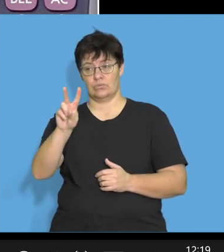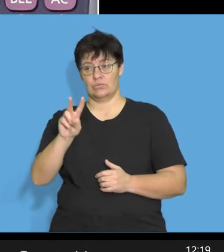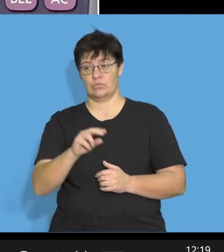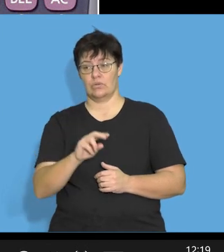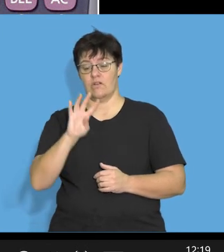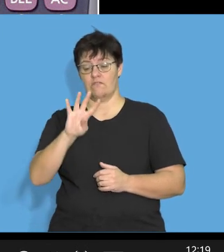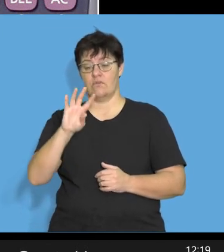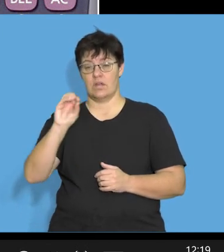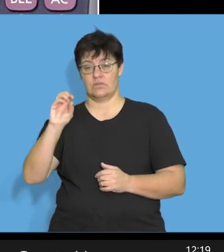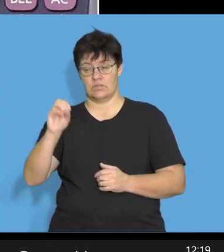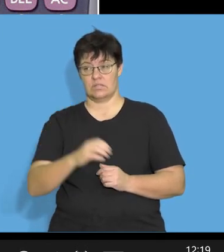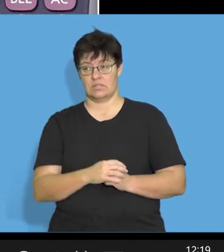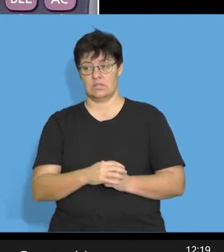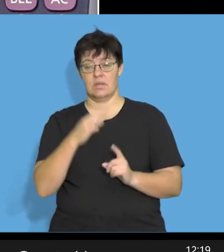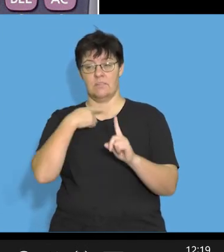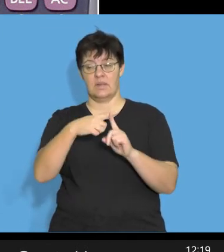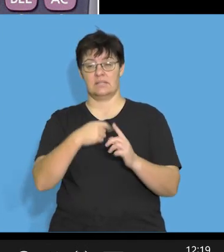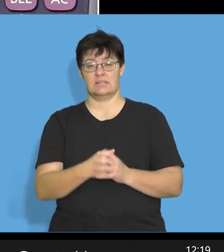622,400 plus